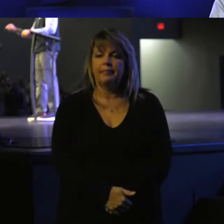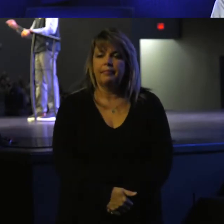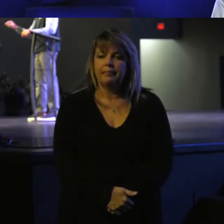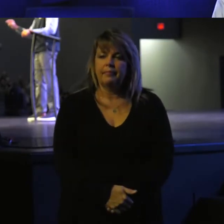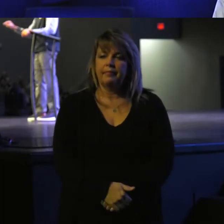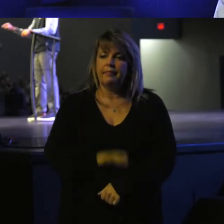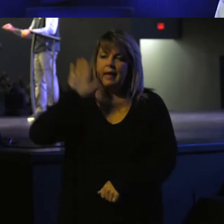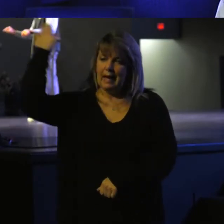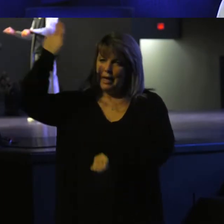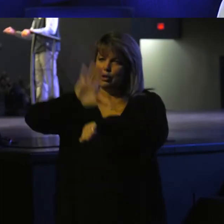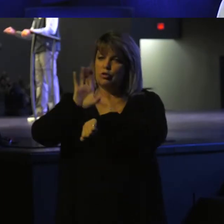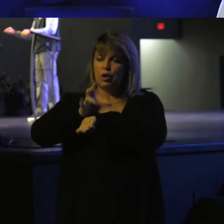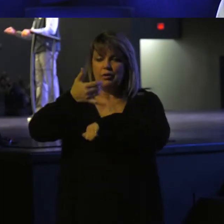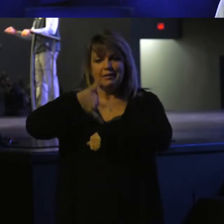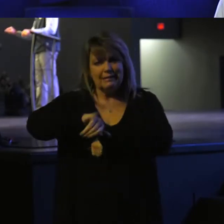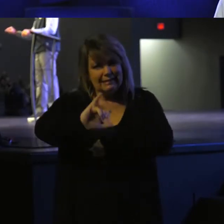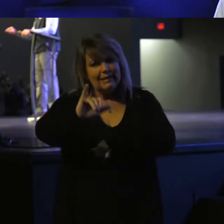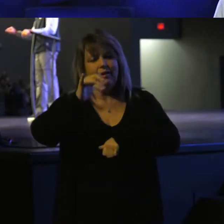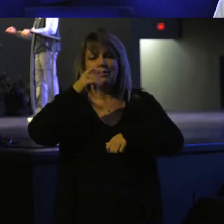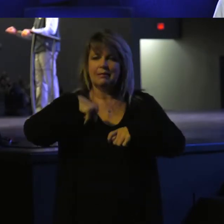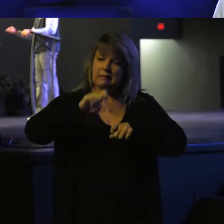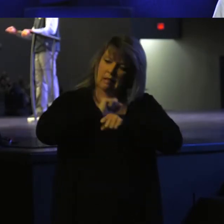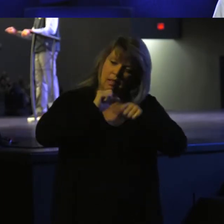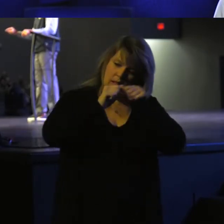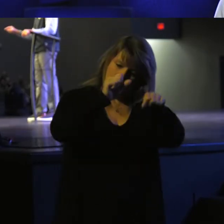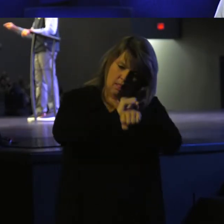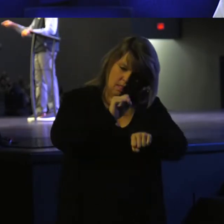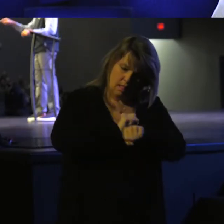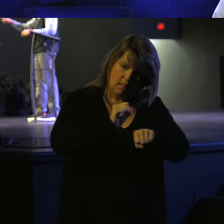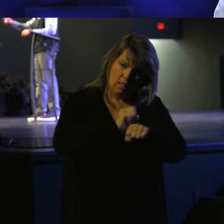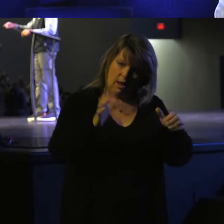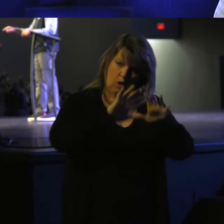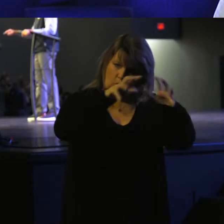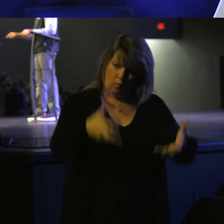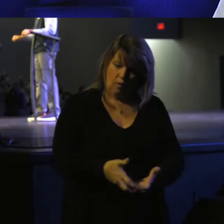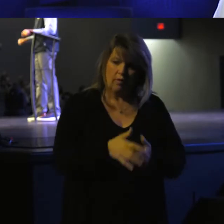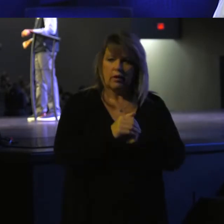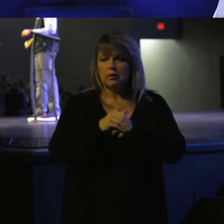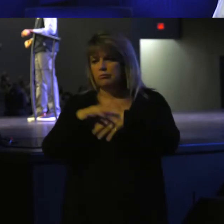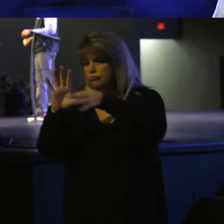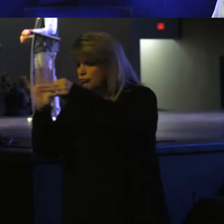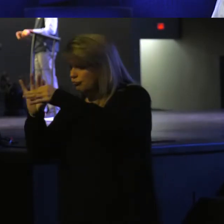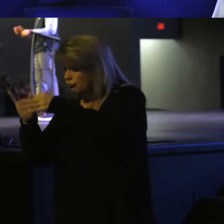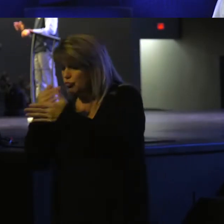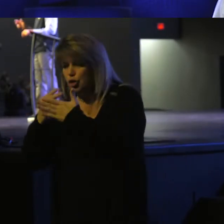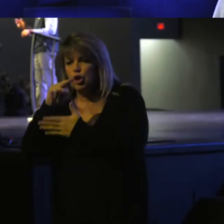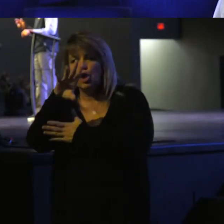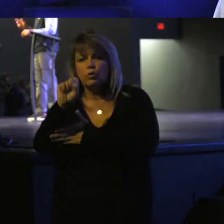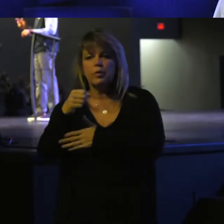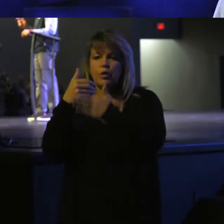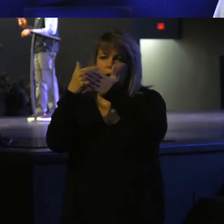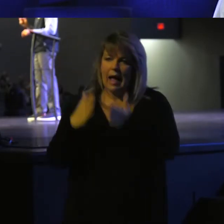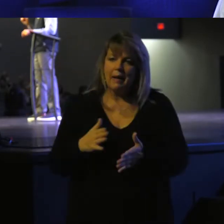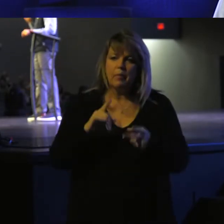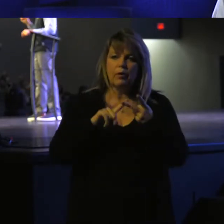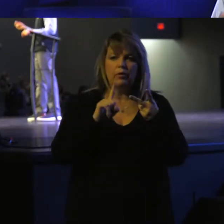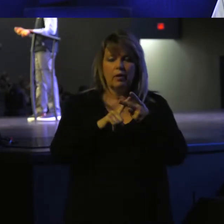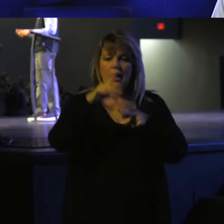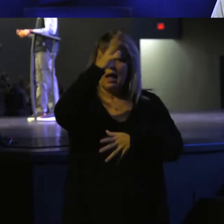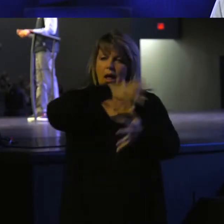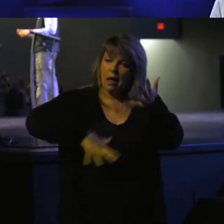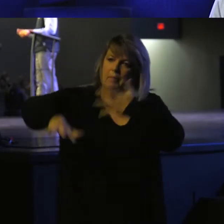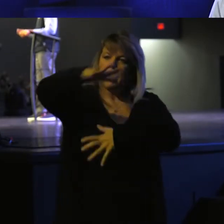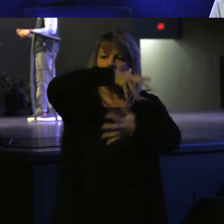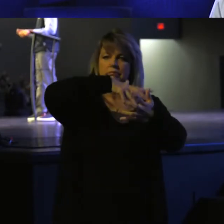his church still has work to do. Sharing the good news with your neighbors, sharing the good news among